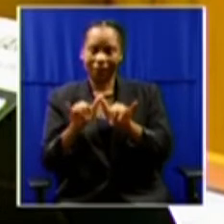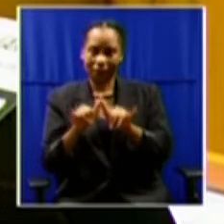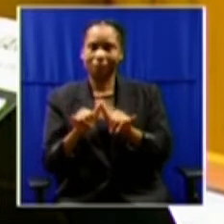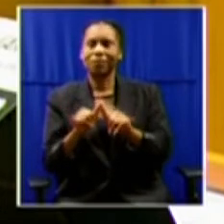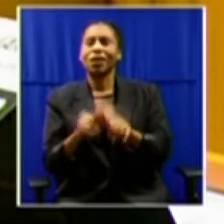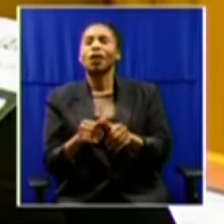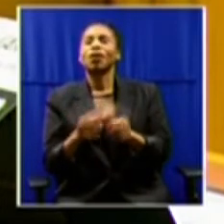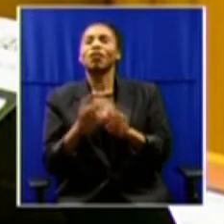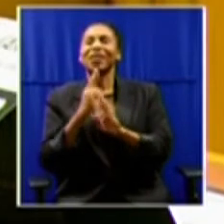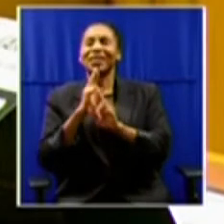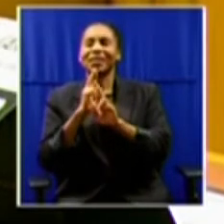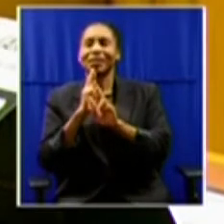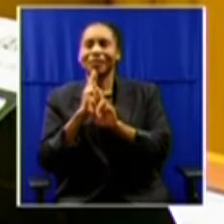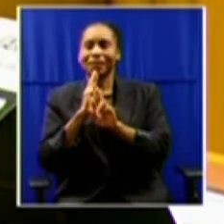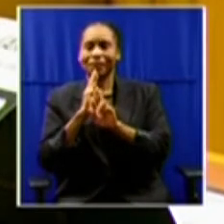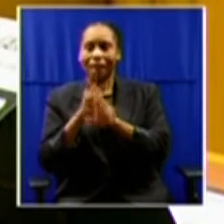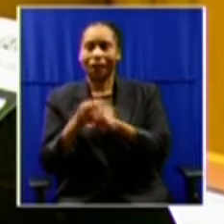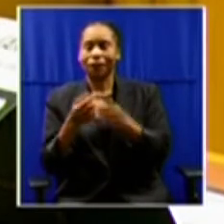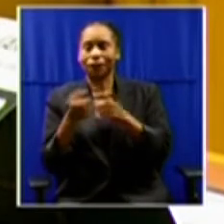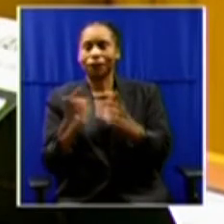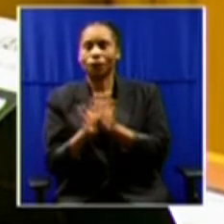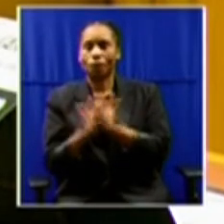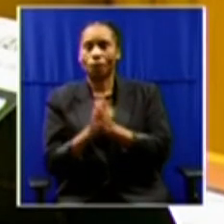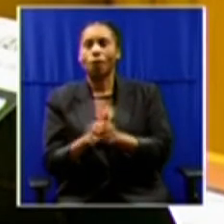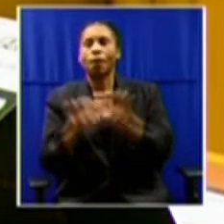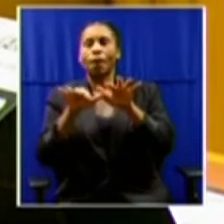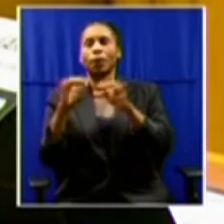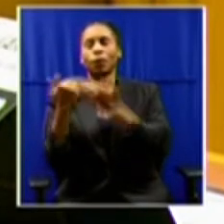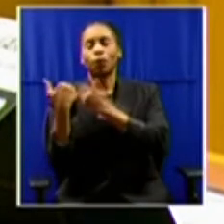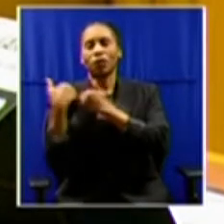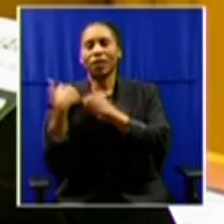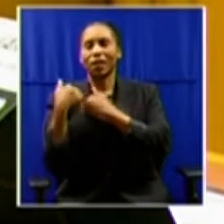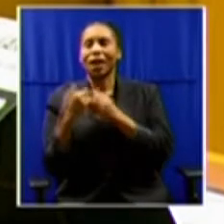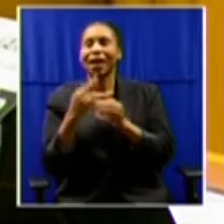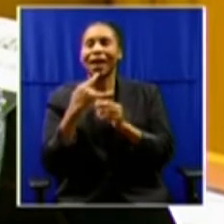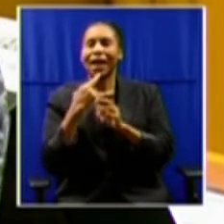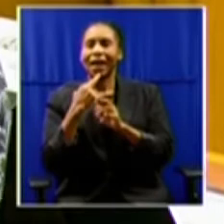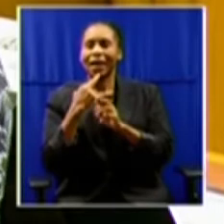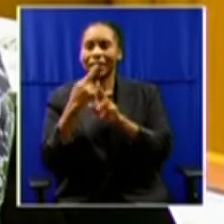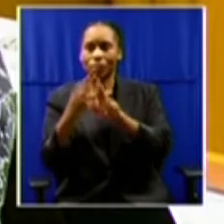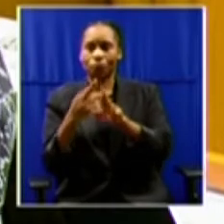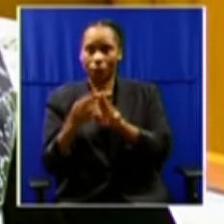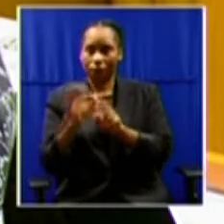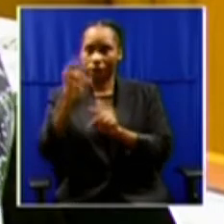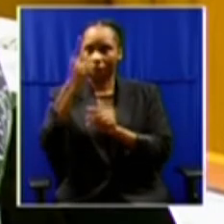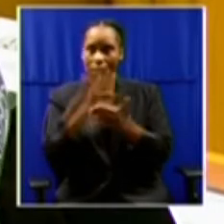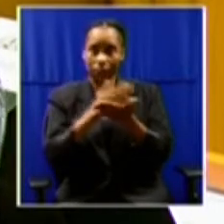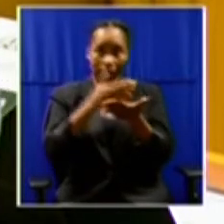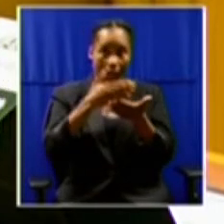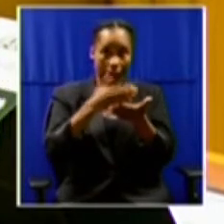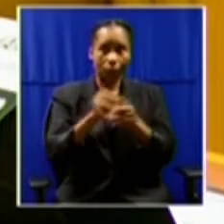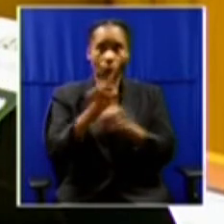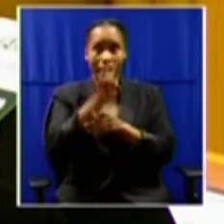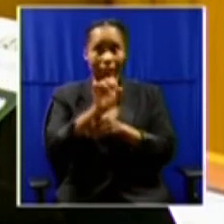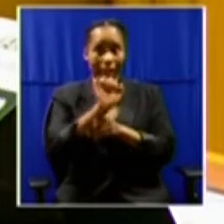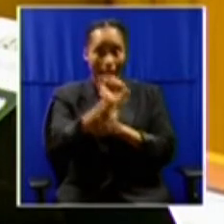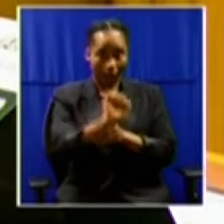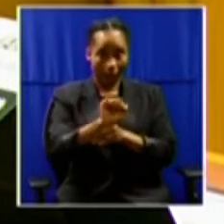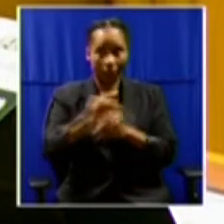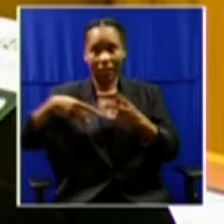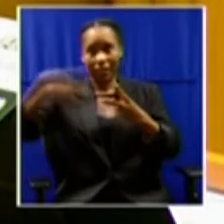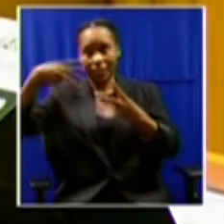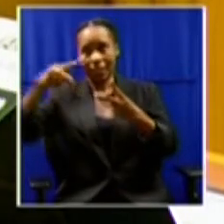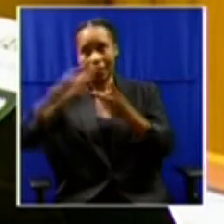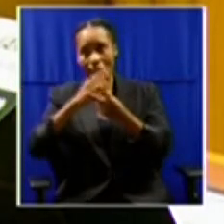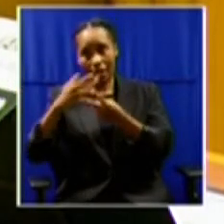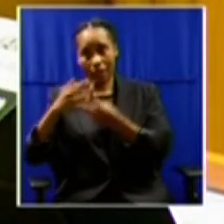Protector's investigation to respond to the first part of your question. The second part of the